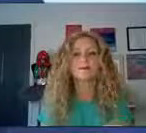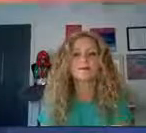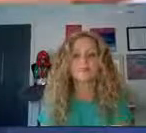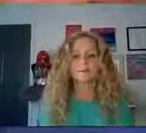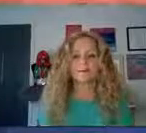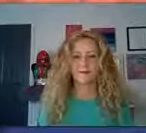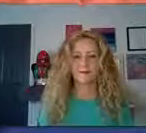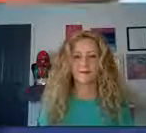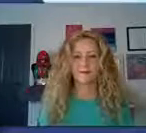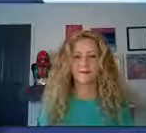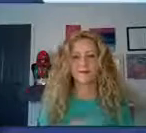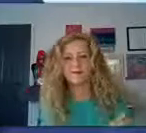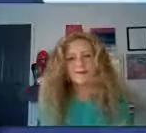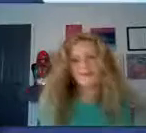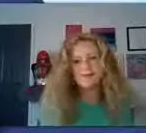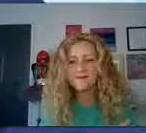you should